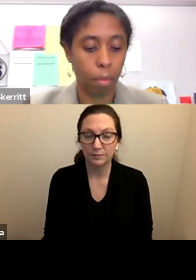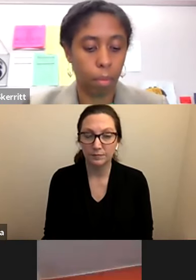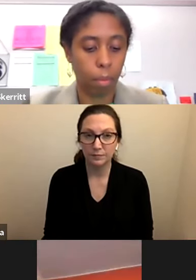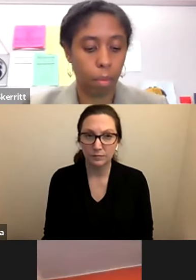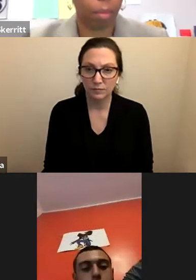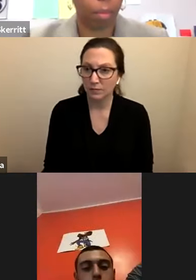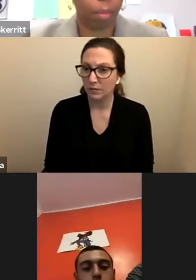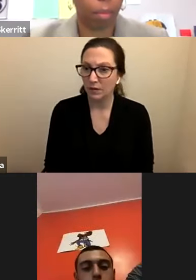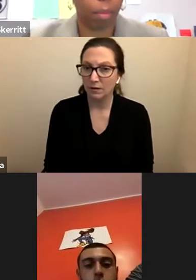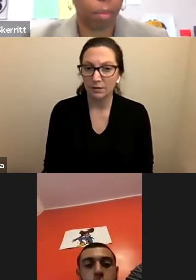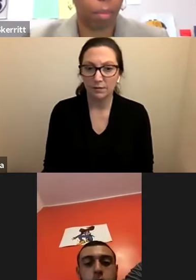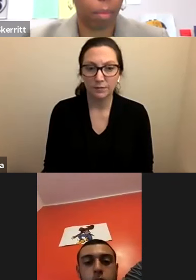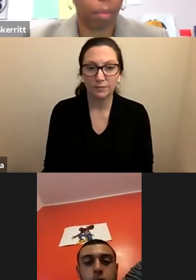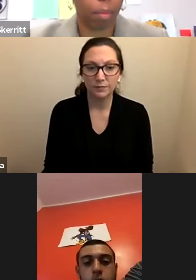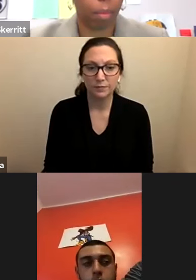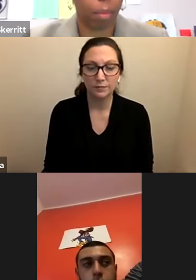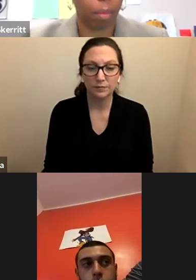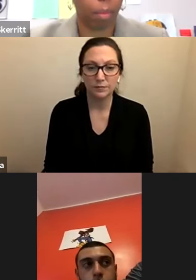Please unmute yourself and start your camera.